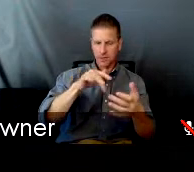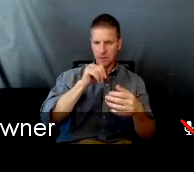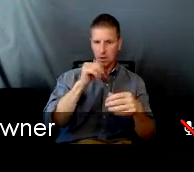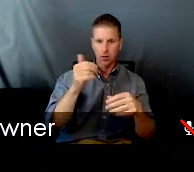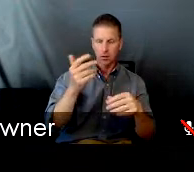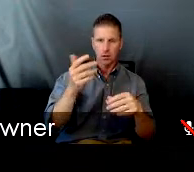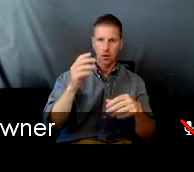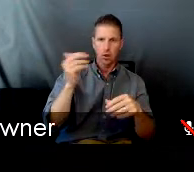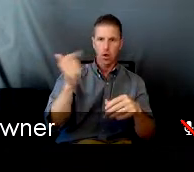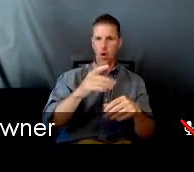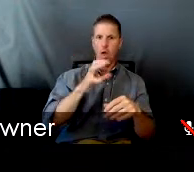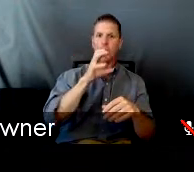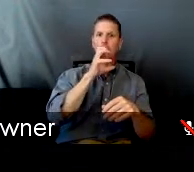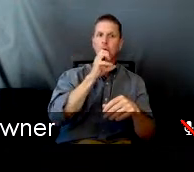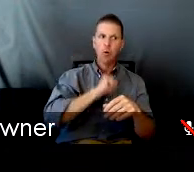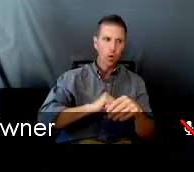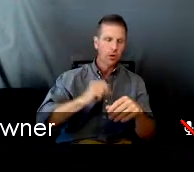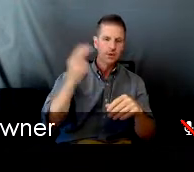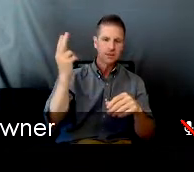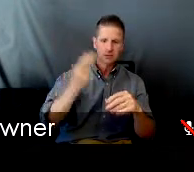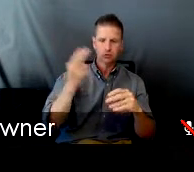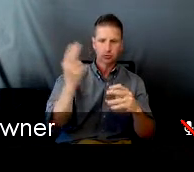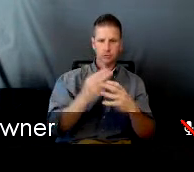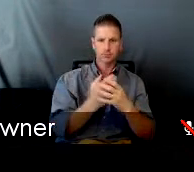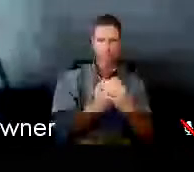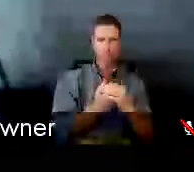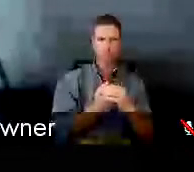ancient history. Next slide.